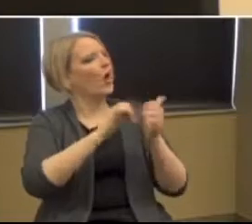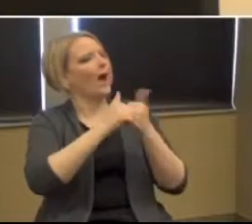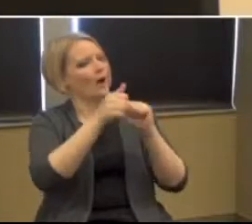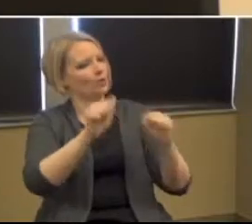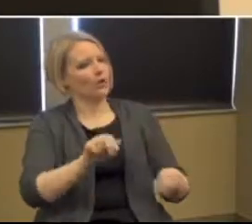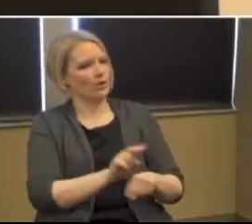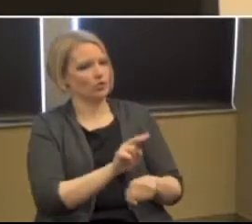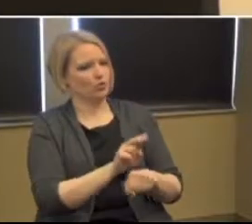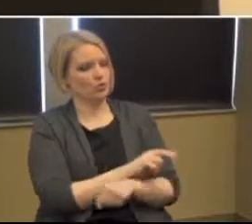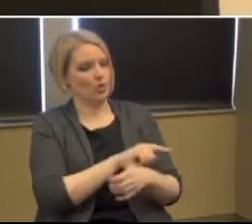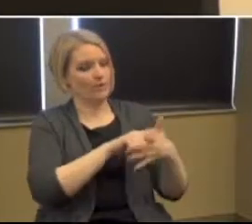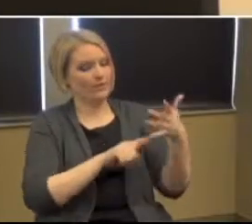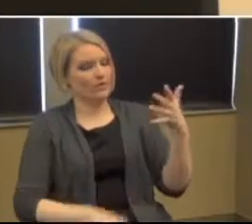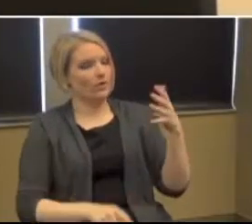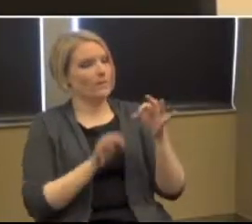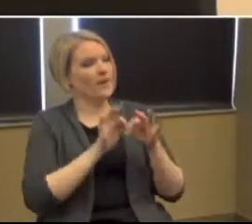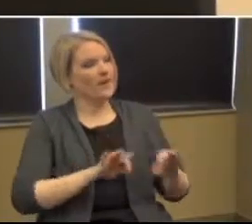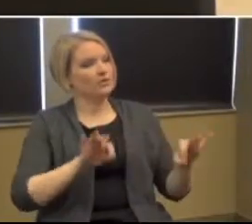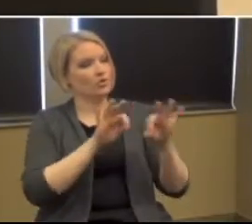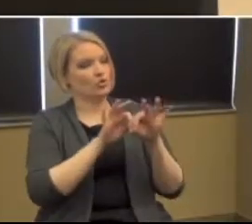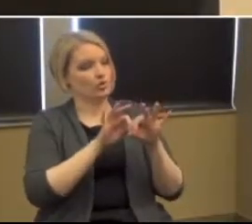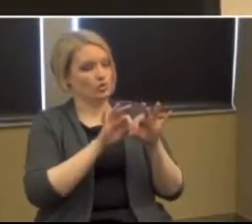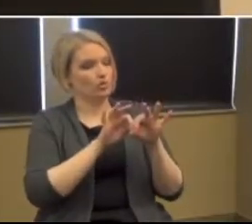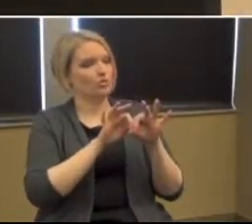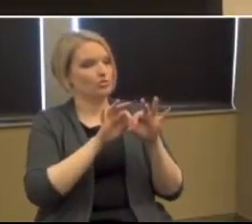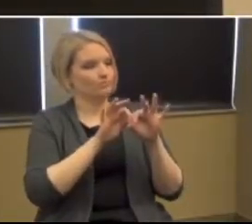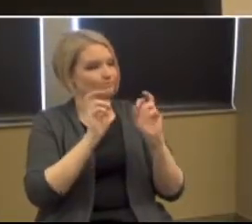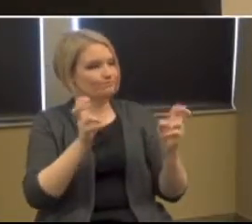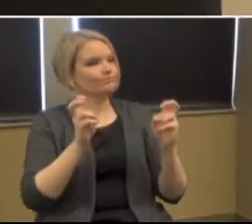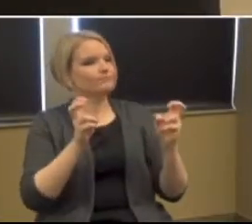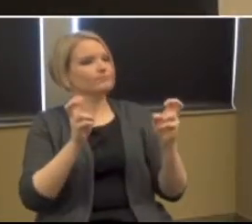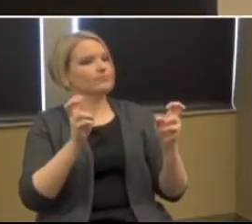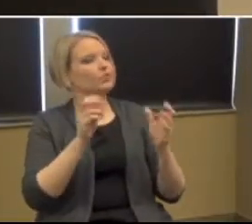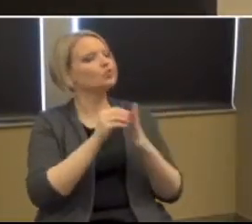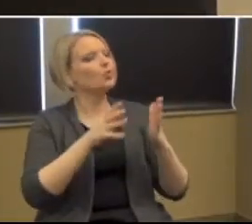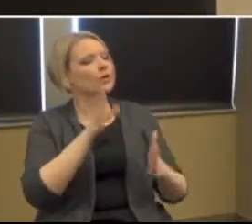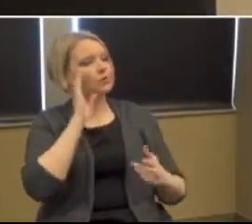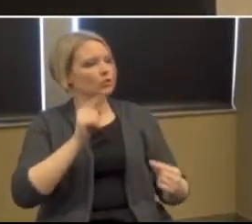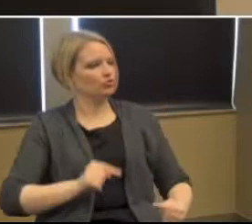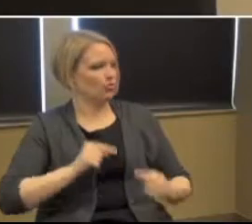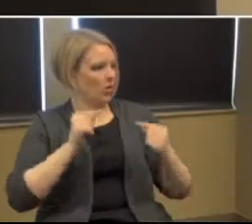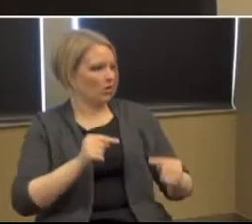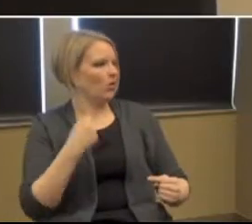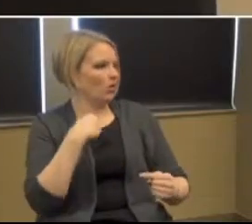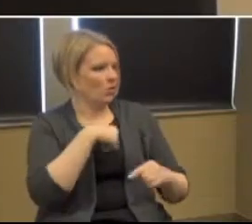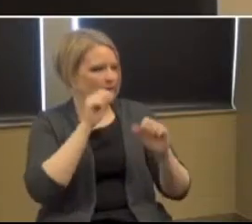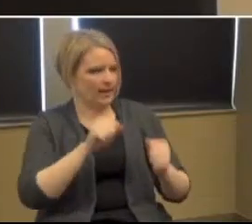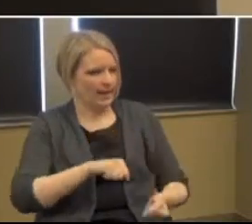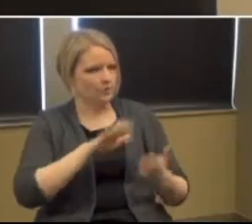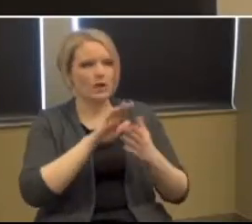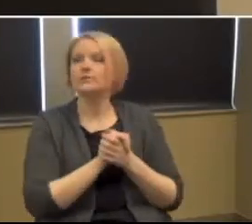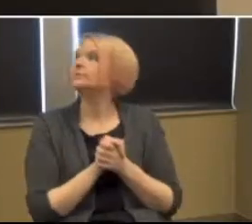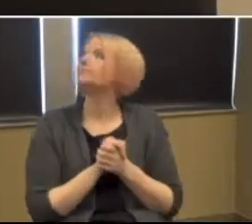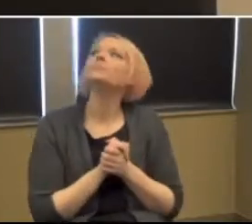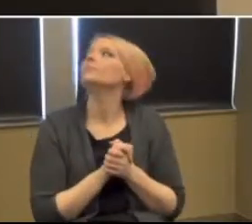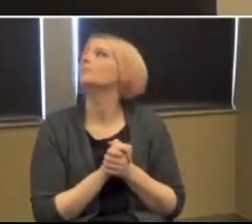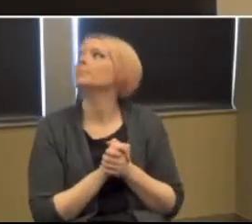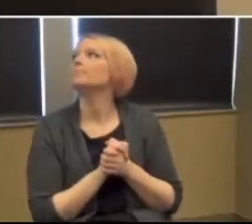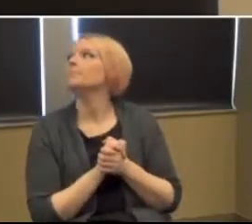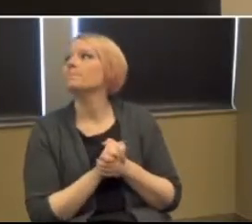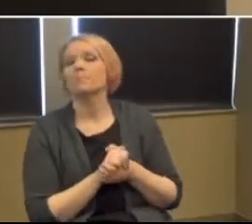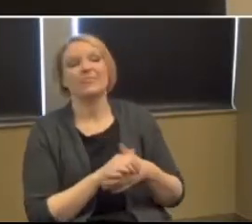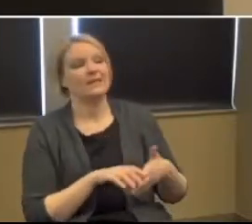the major areas that students struggle with that could be addressed. Predicting, so that what's